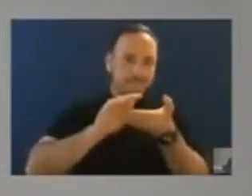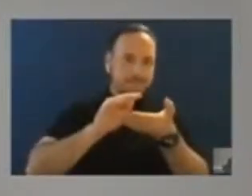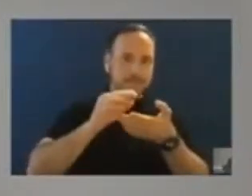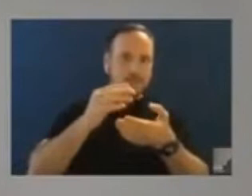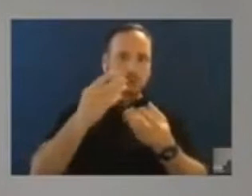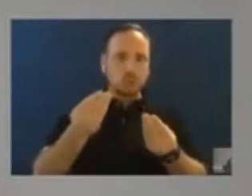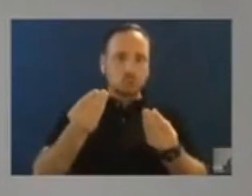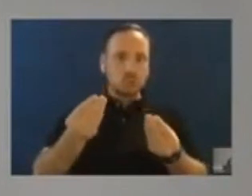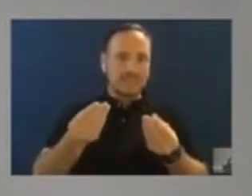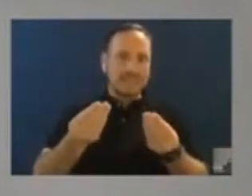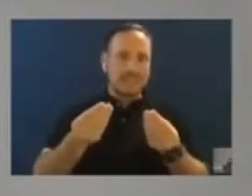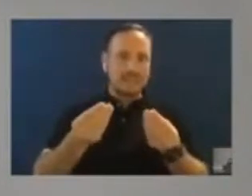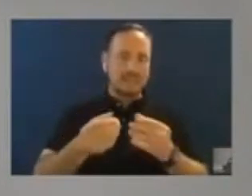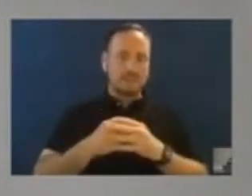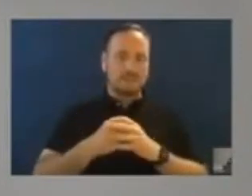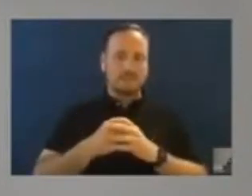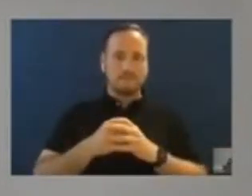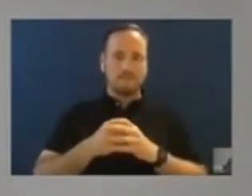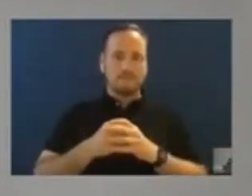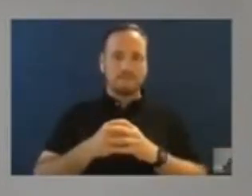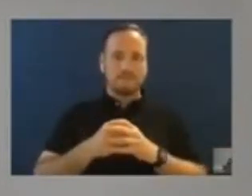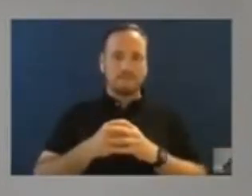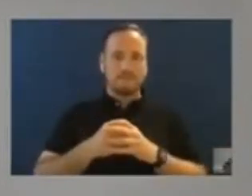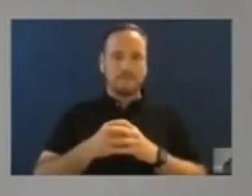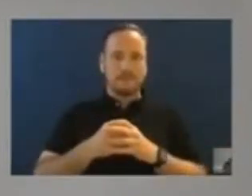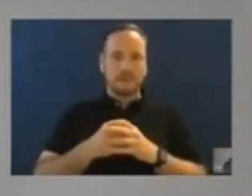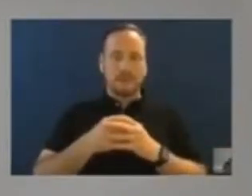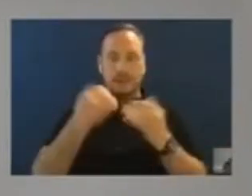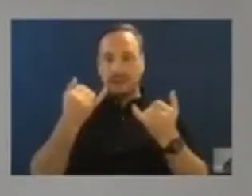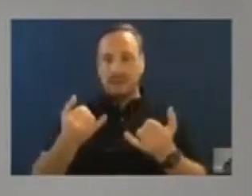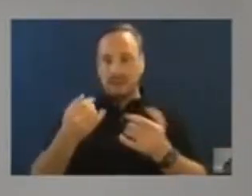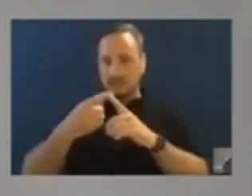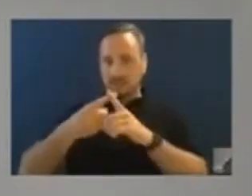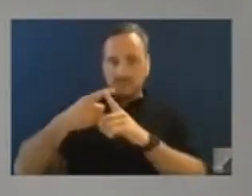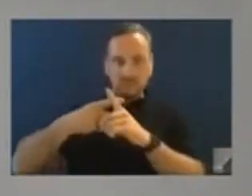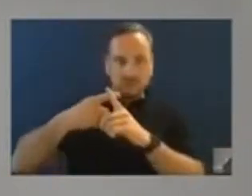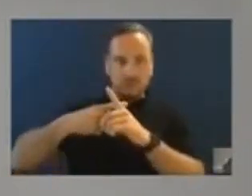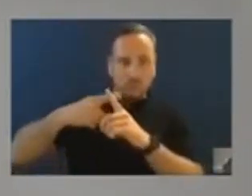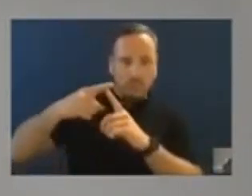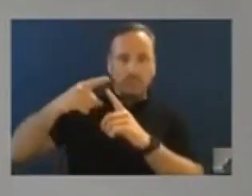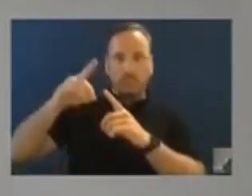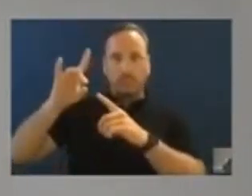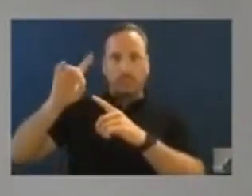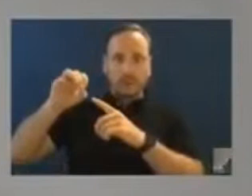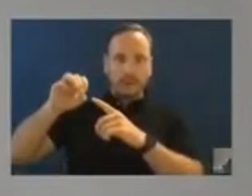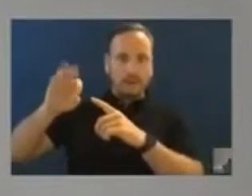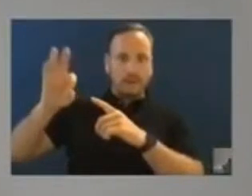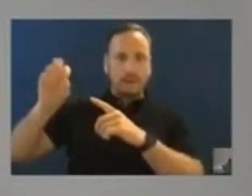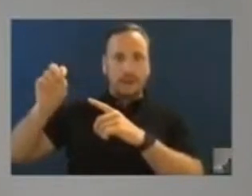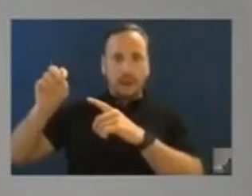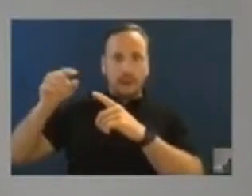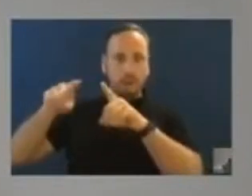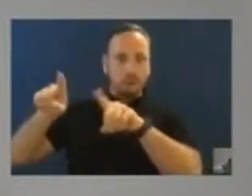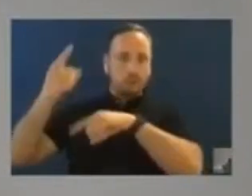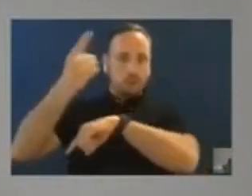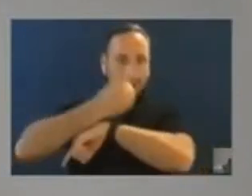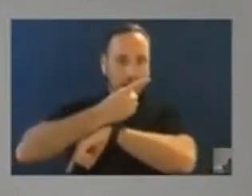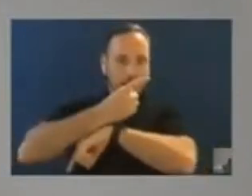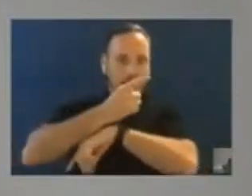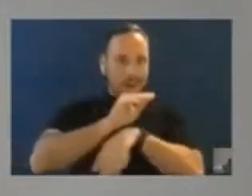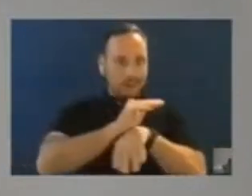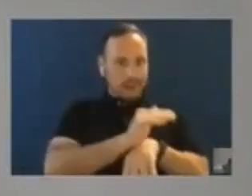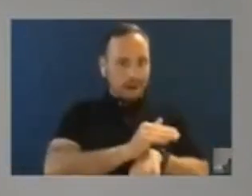the recent temperatures that we've had, where we've been in about the 80s and 90s in the daytime and down in about the 70s in the